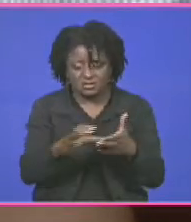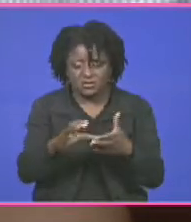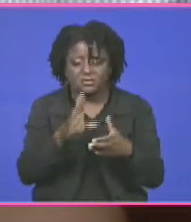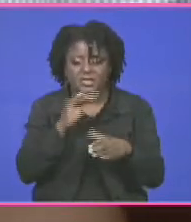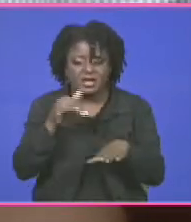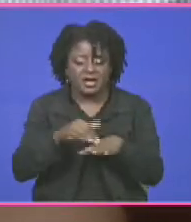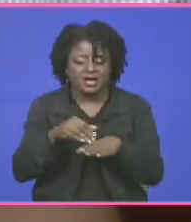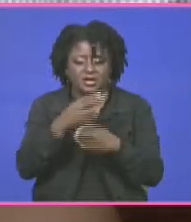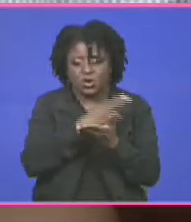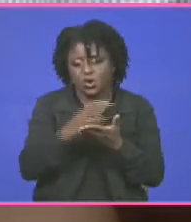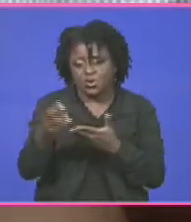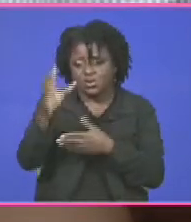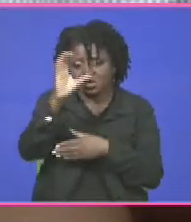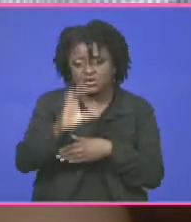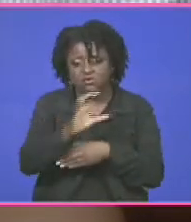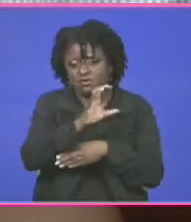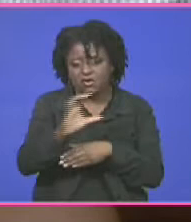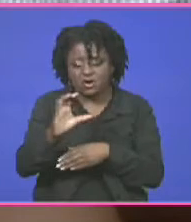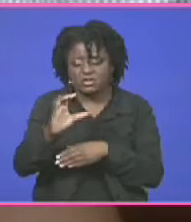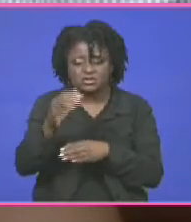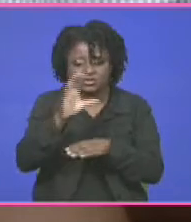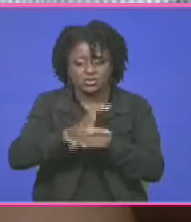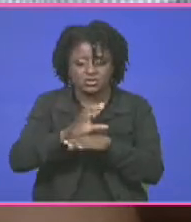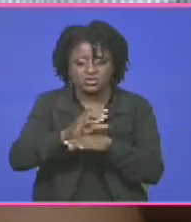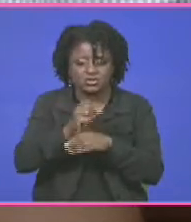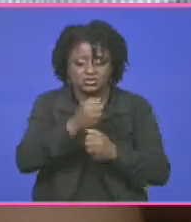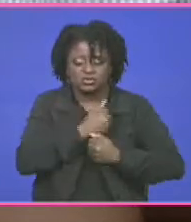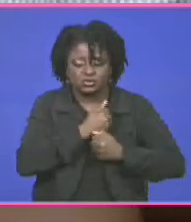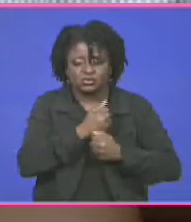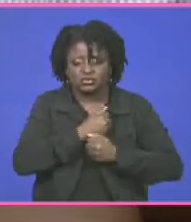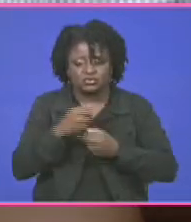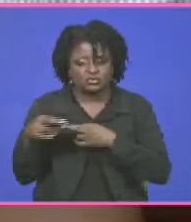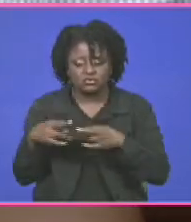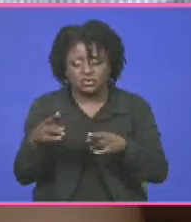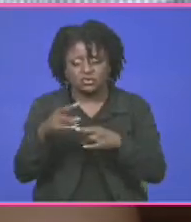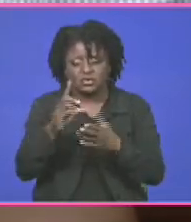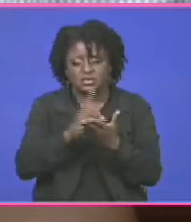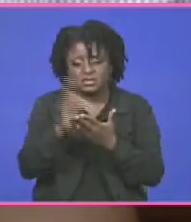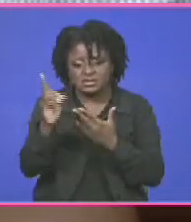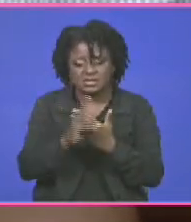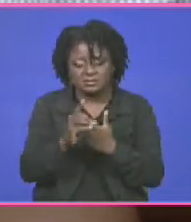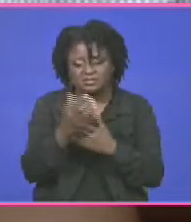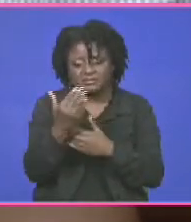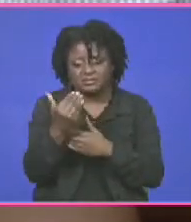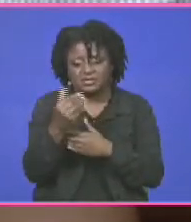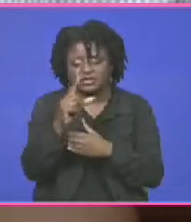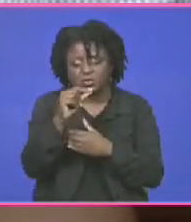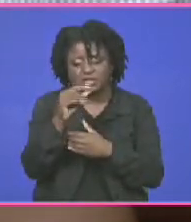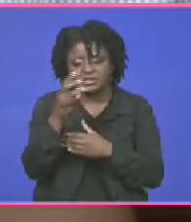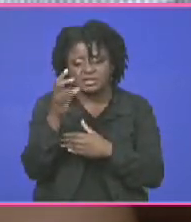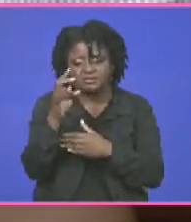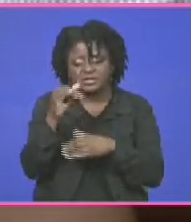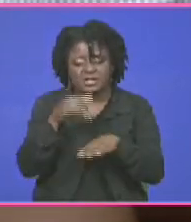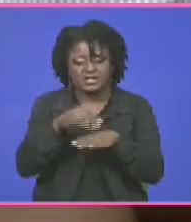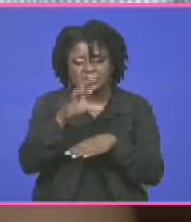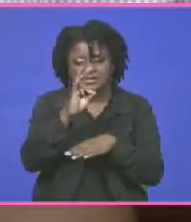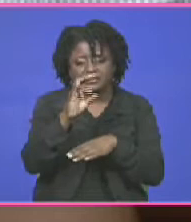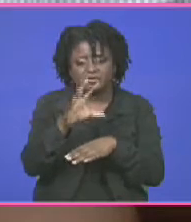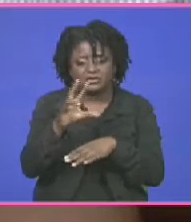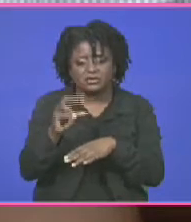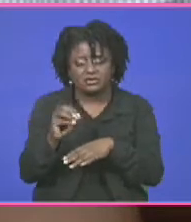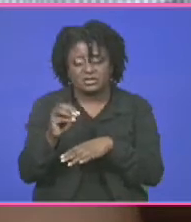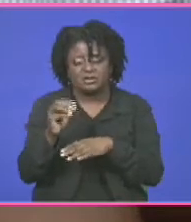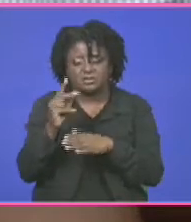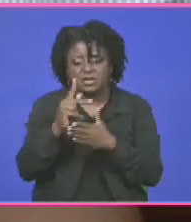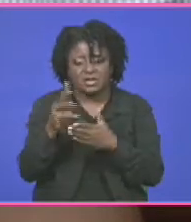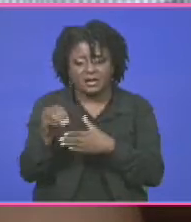Church, Soldier Road, December 15, 2017, at 7:30 p.m. There will be no cover